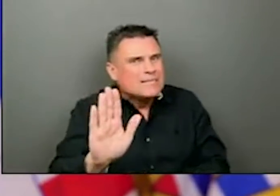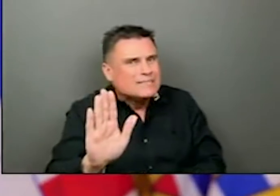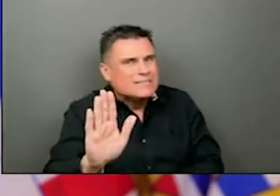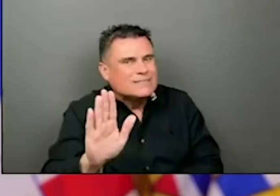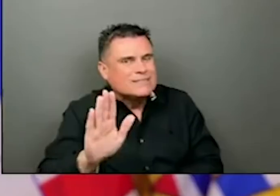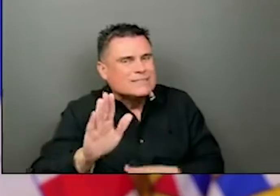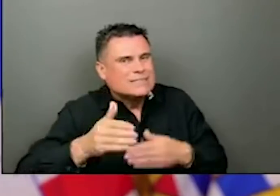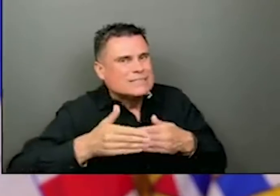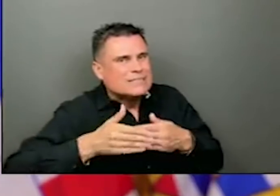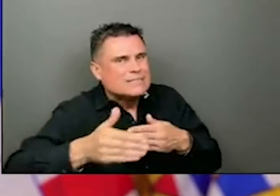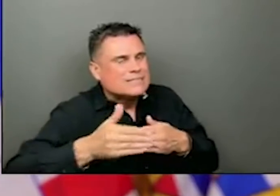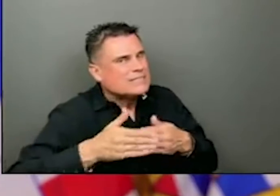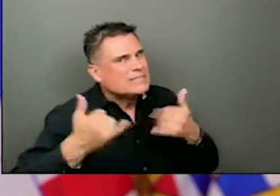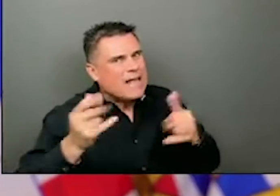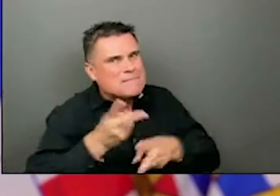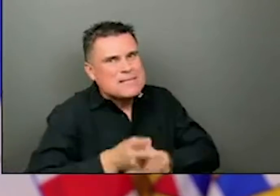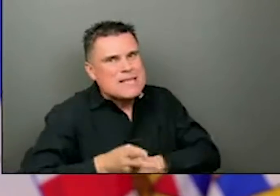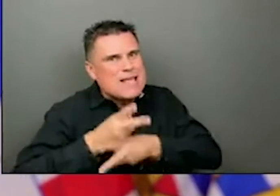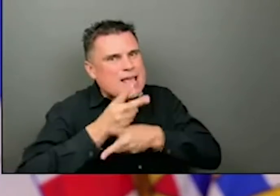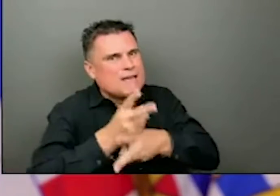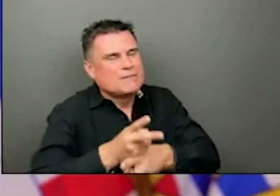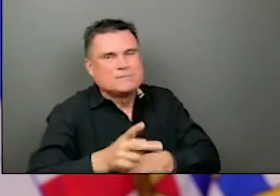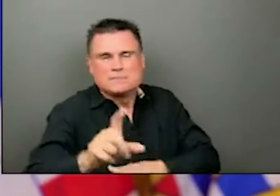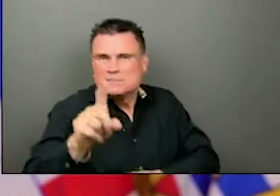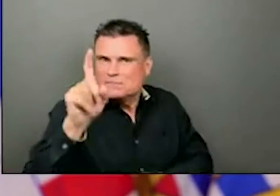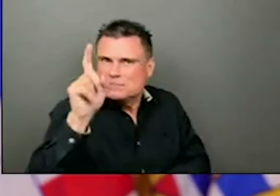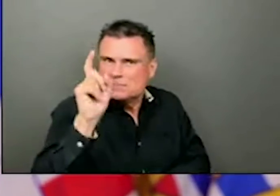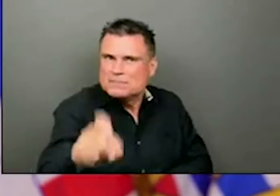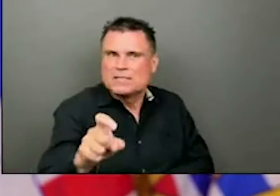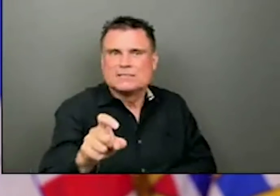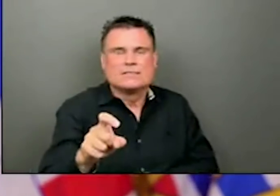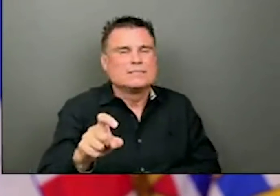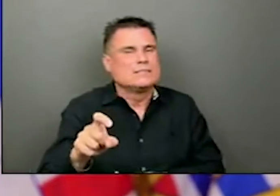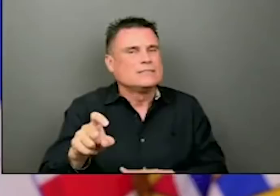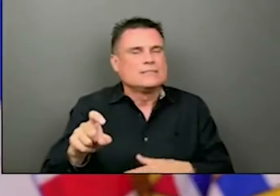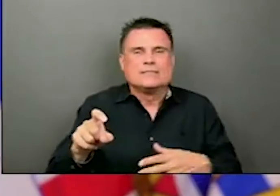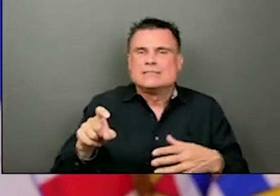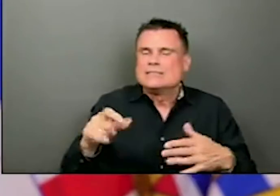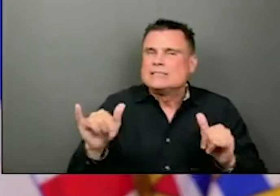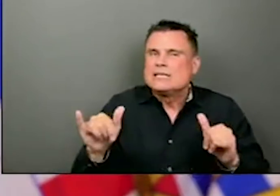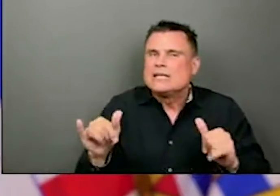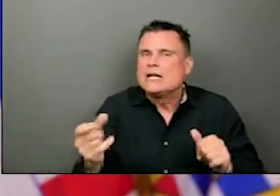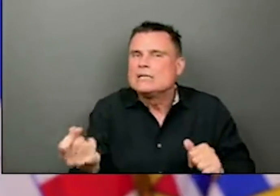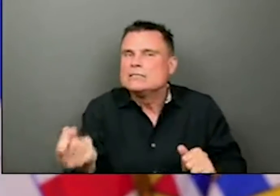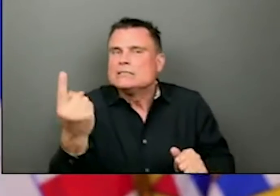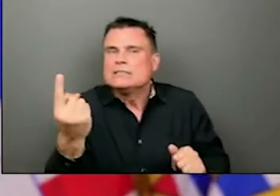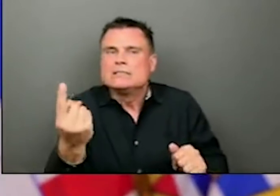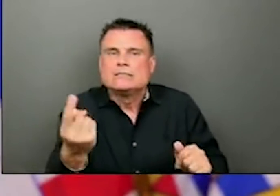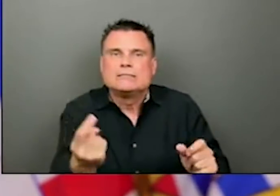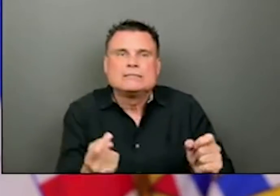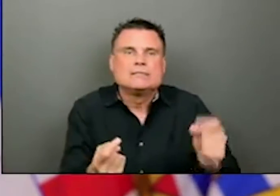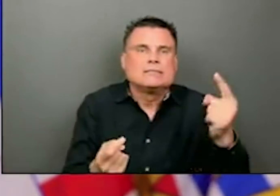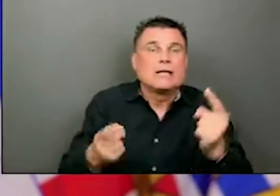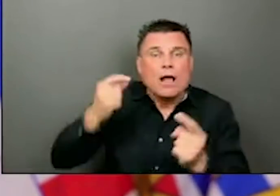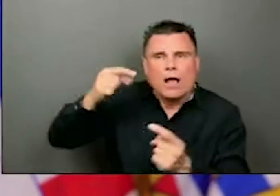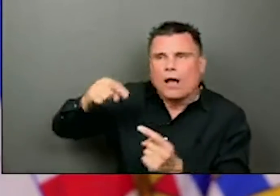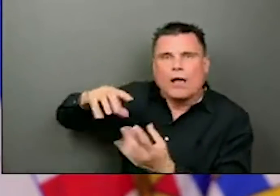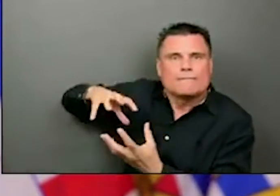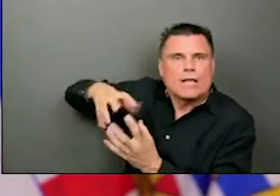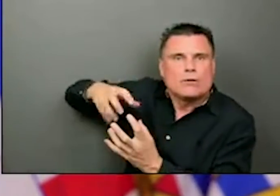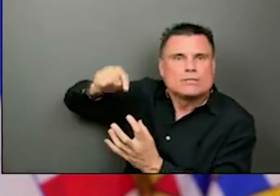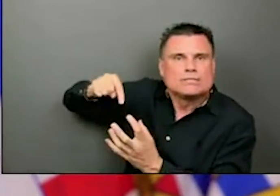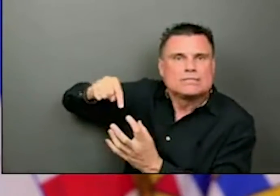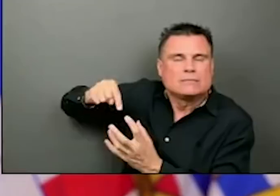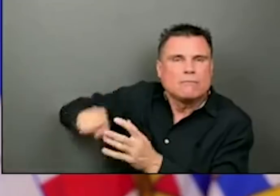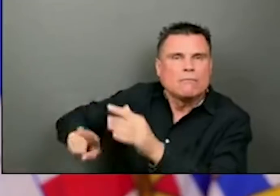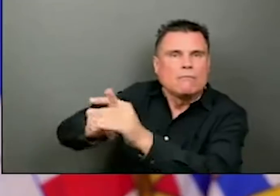circulating, and outbreaks are still occurring in schools, in hospitals, in long-term care, and in our communities.